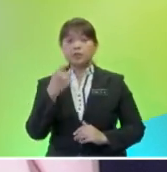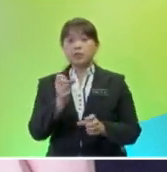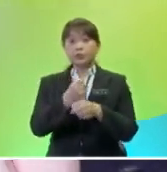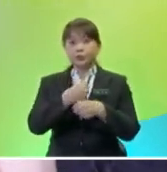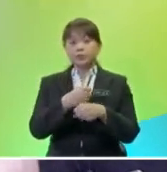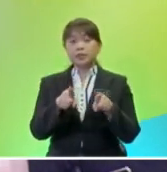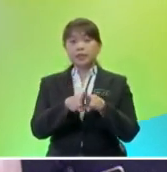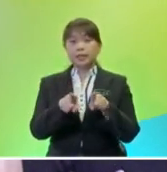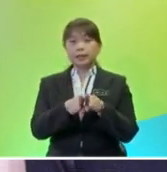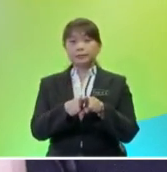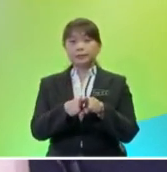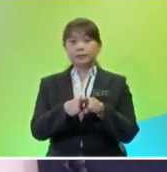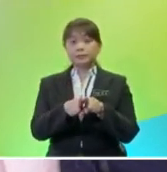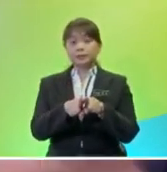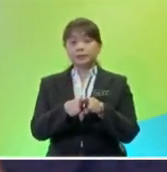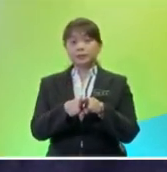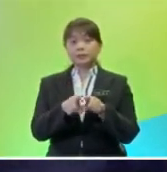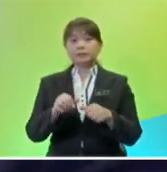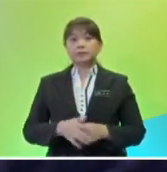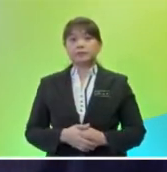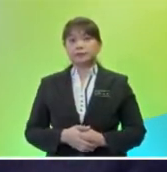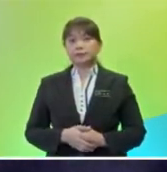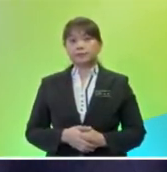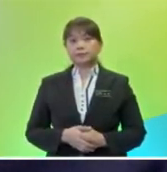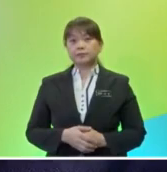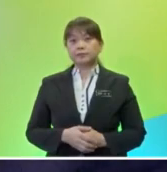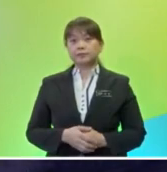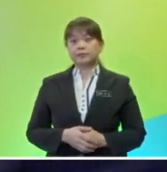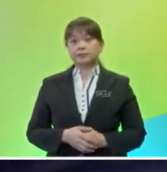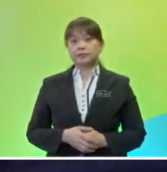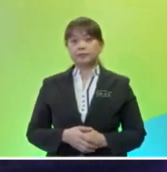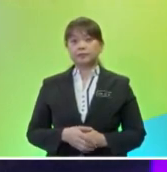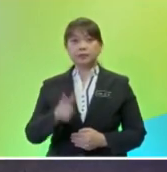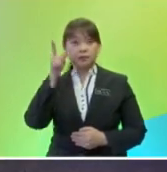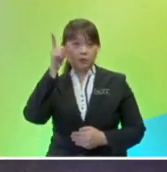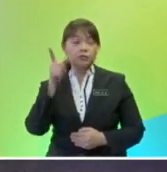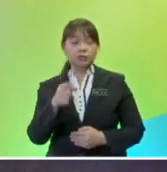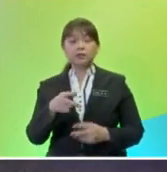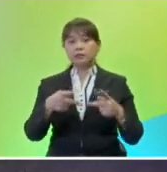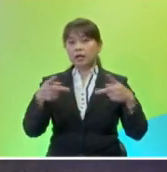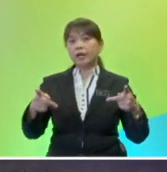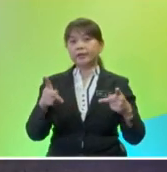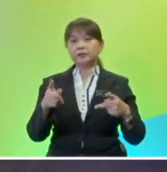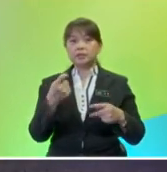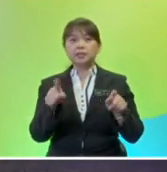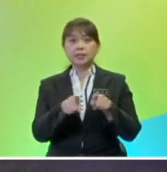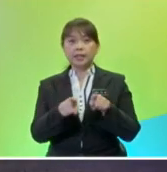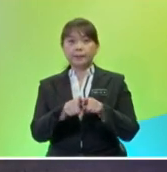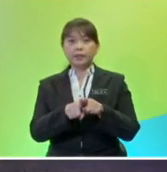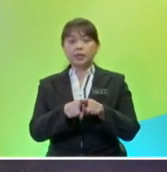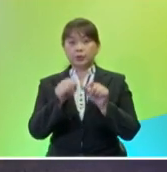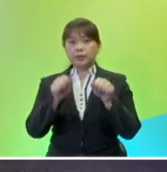horse. Oh. Can you compare it with the U-shaped magnet? It looks kind of the same. Mm-mm. But as you can see,